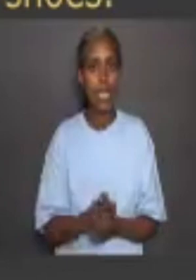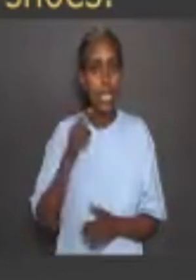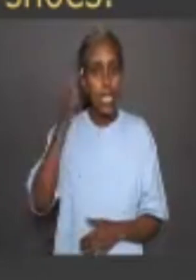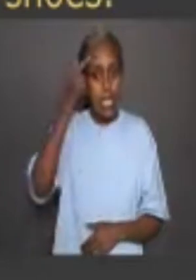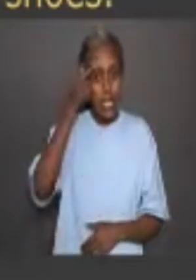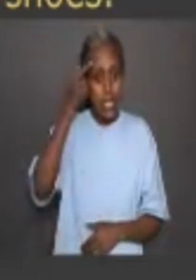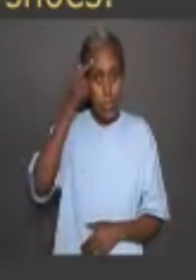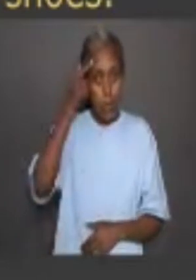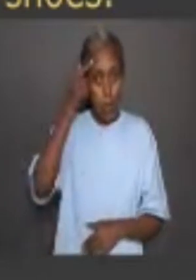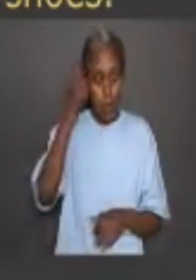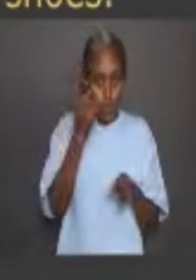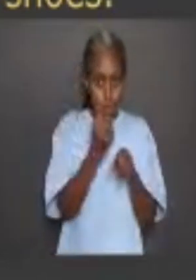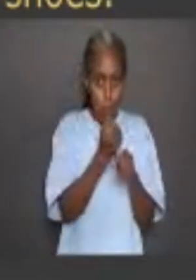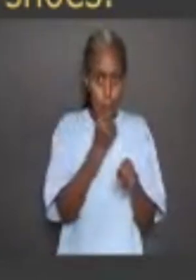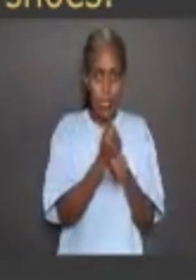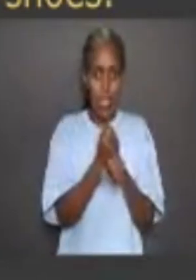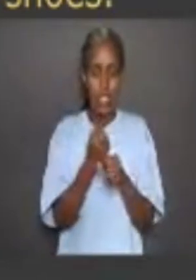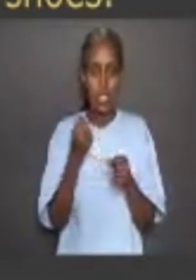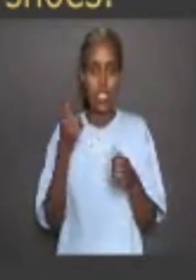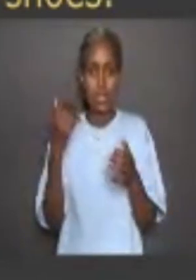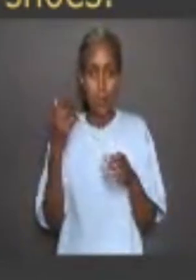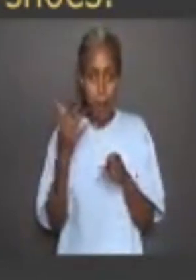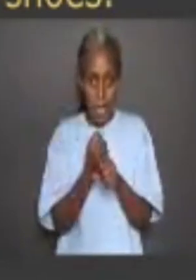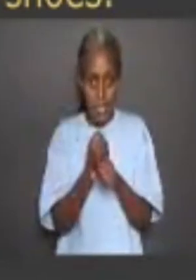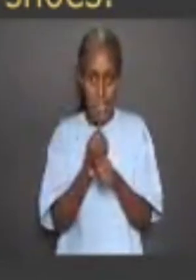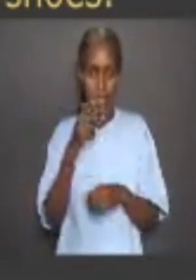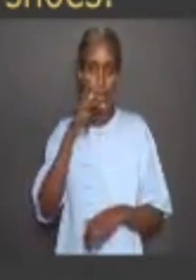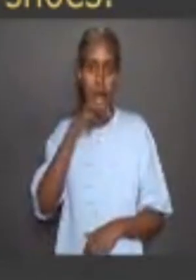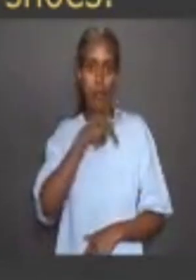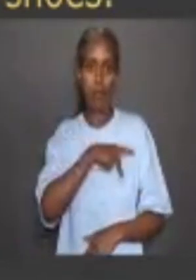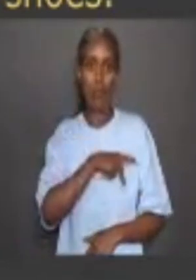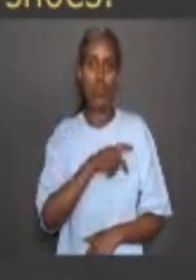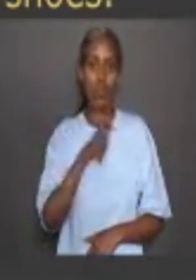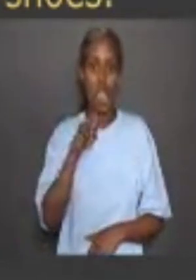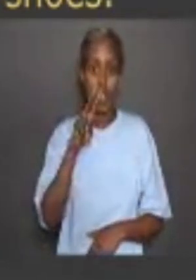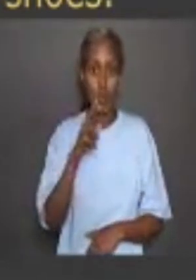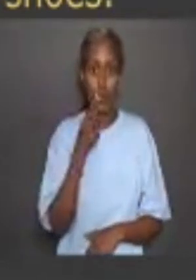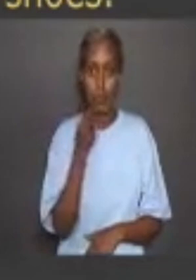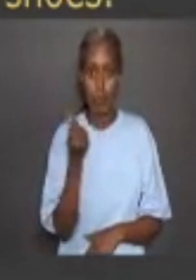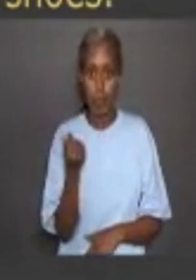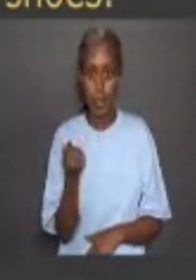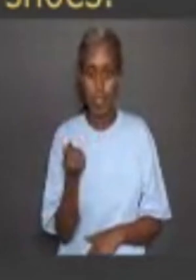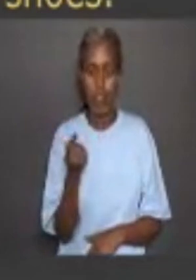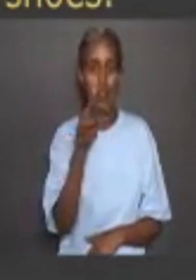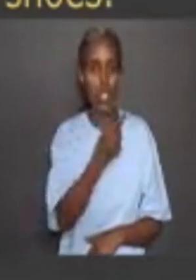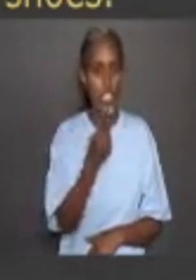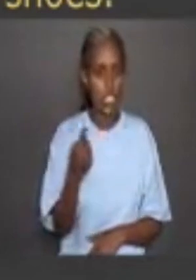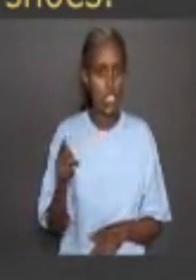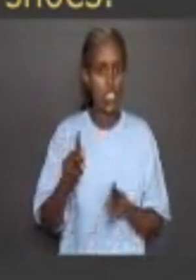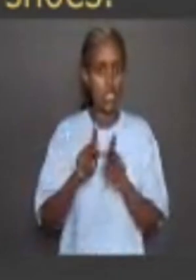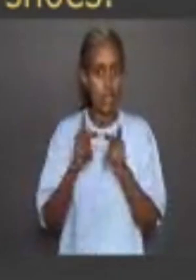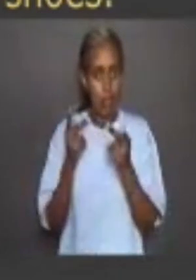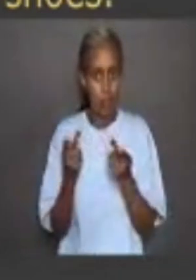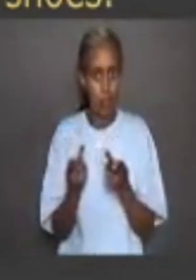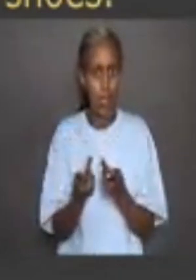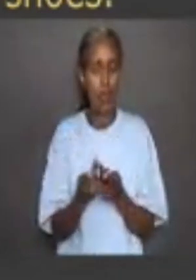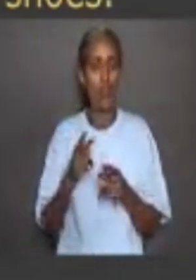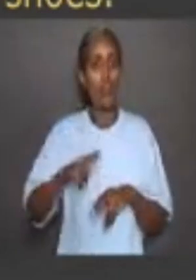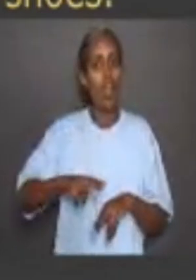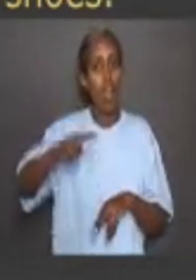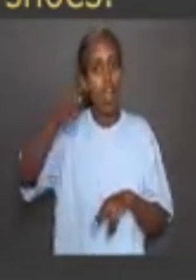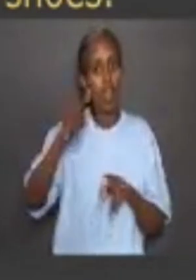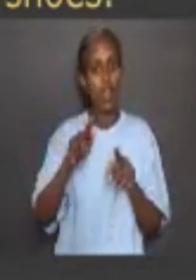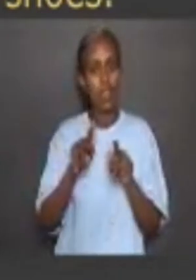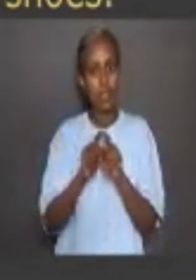Suppose the operation makes a profit of 2 bir for each pair of